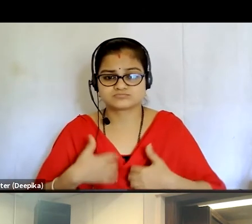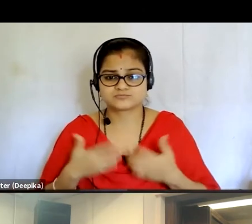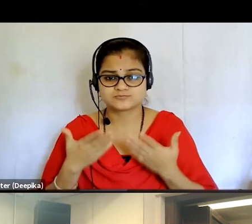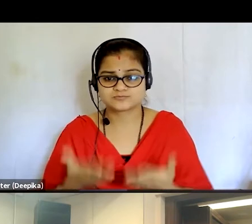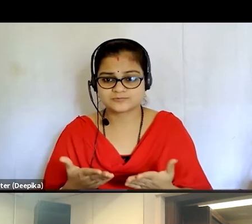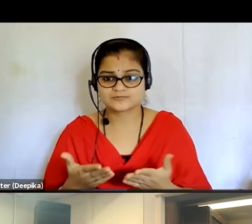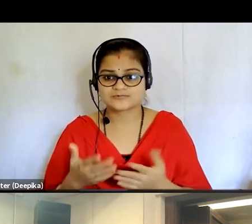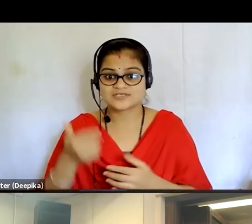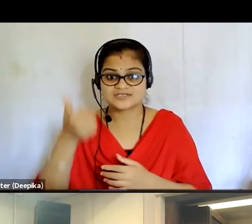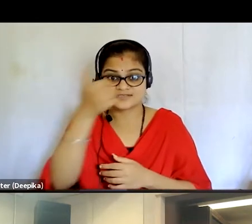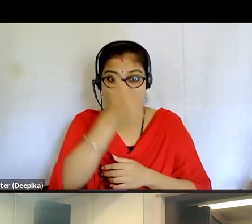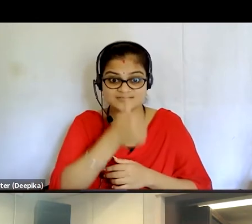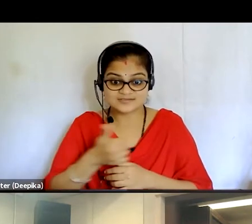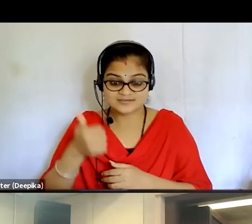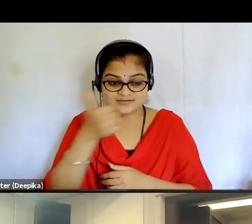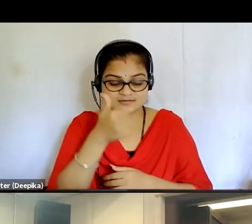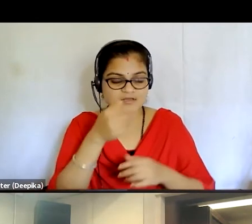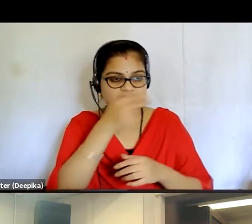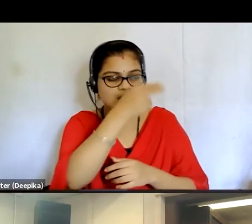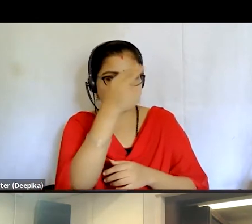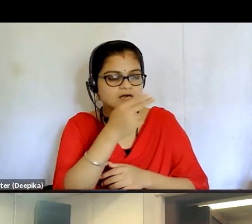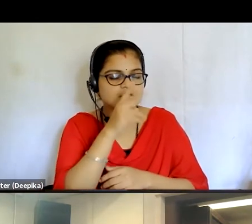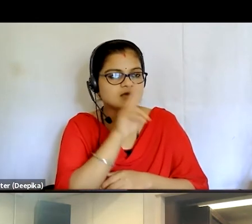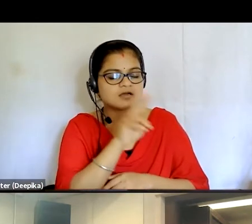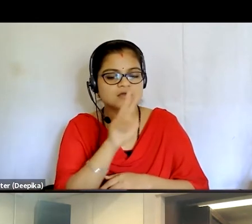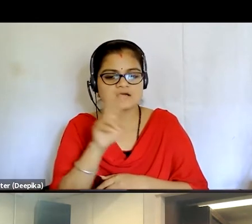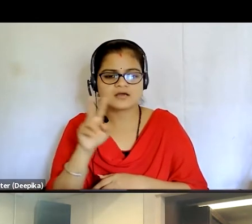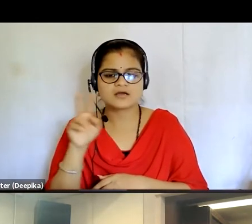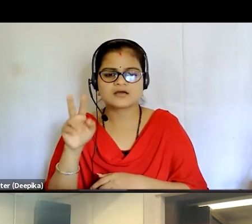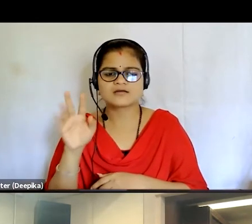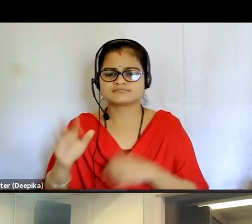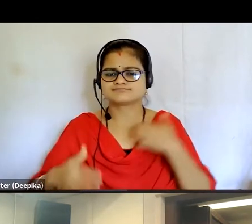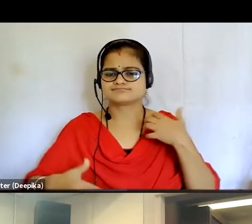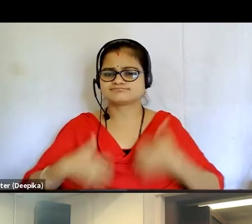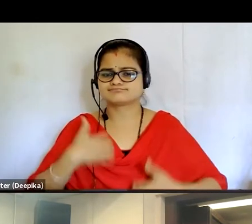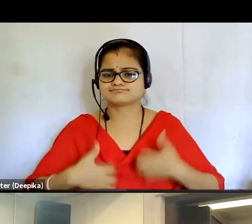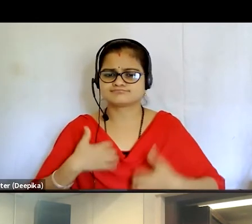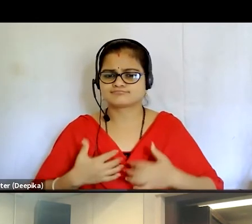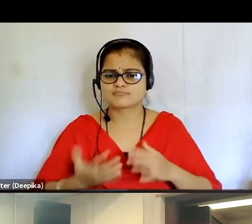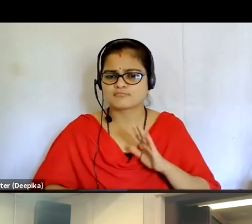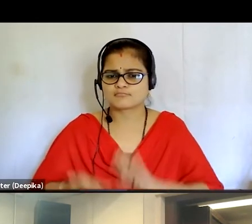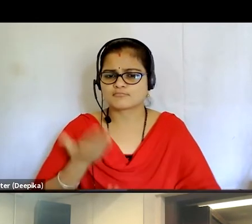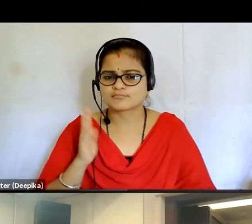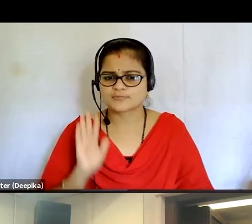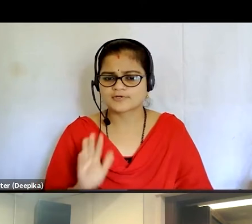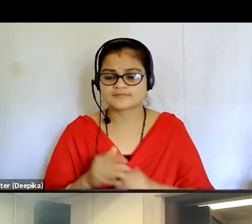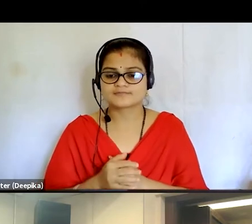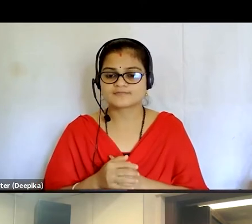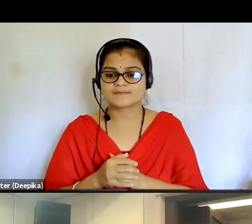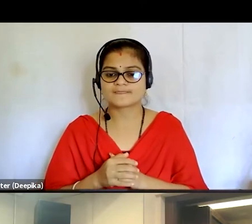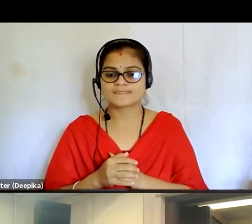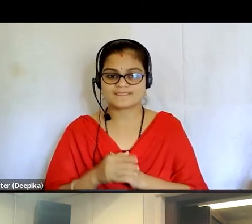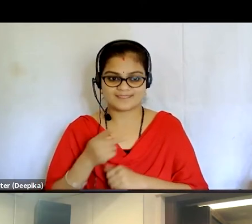saw the six different pieces of art, which were varied. And what we do is